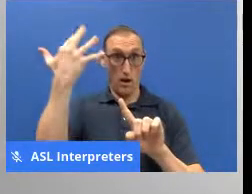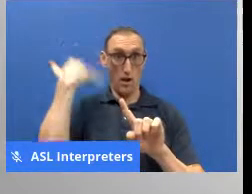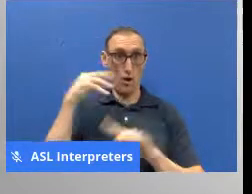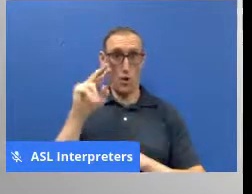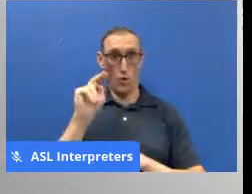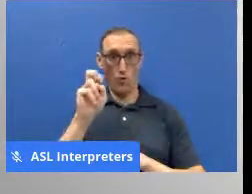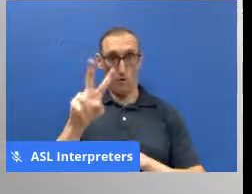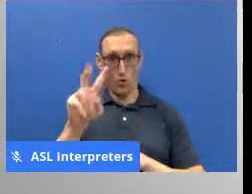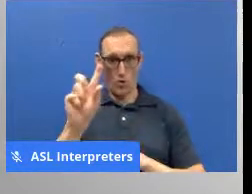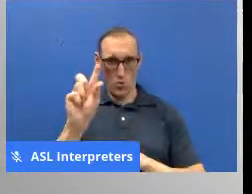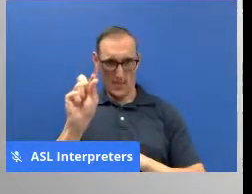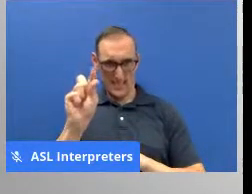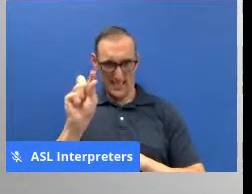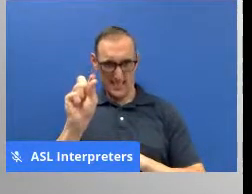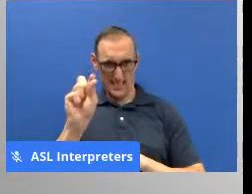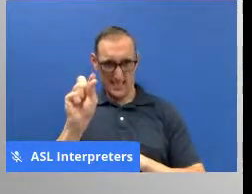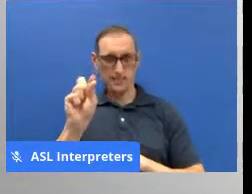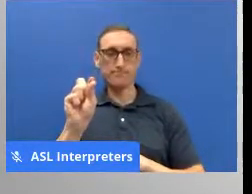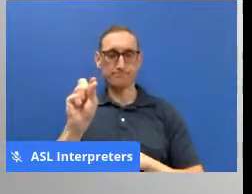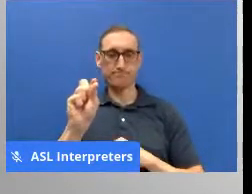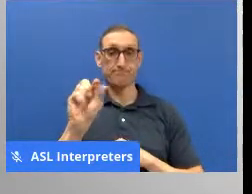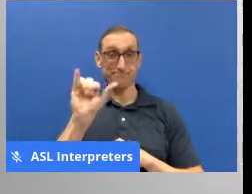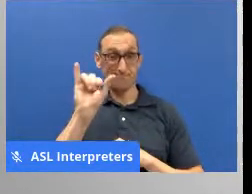The Cognia progress report